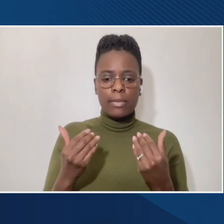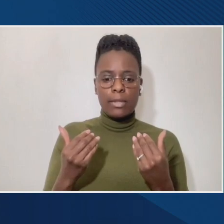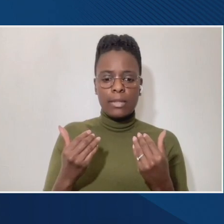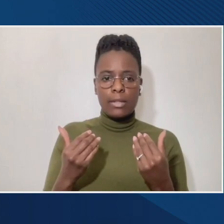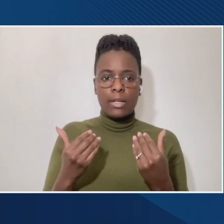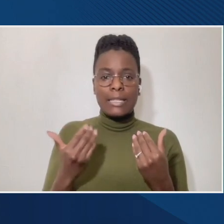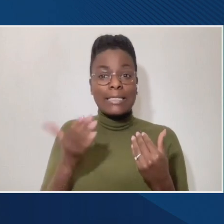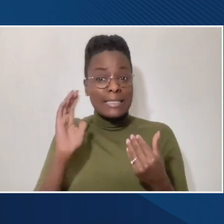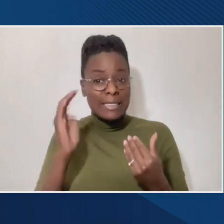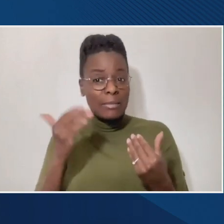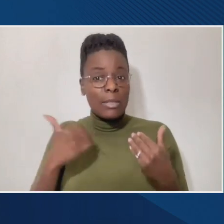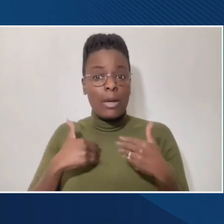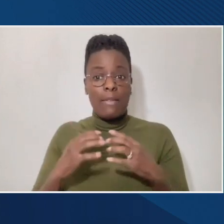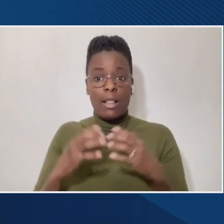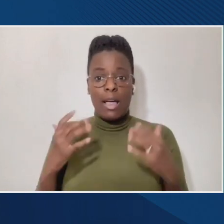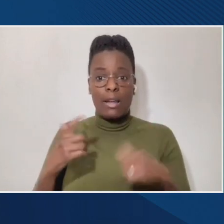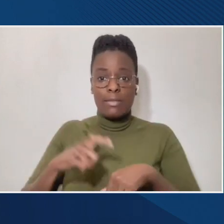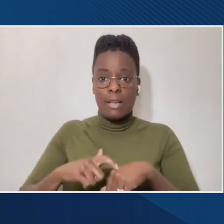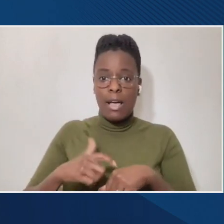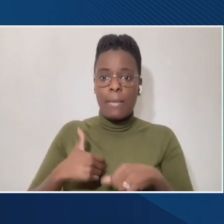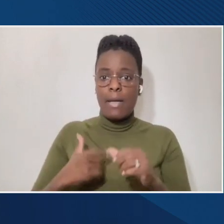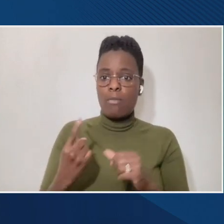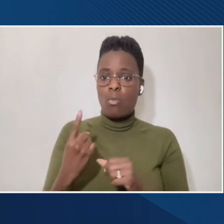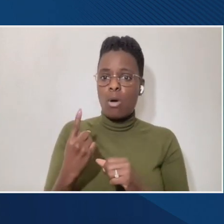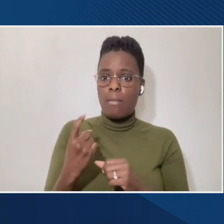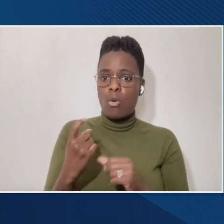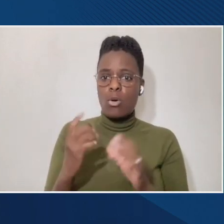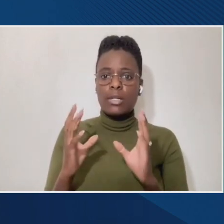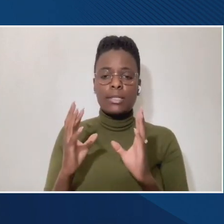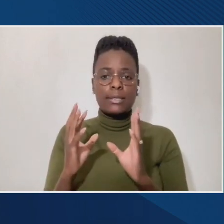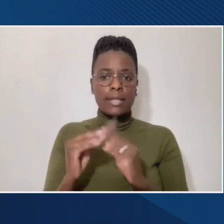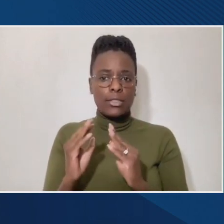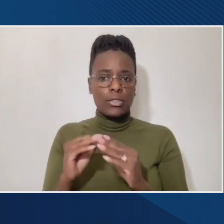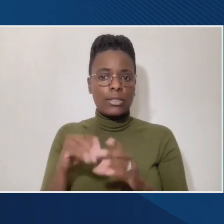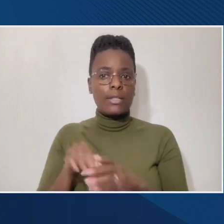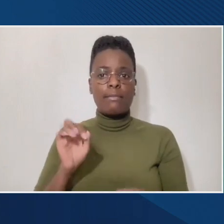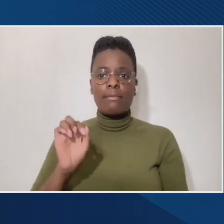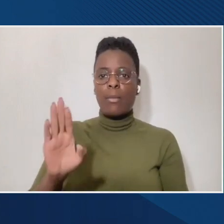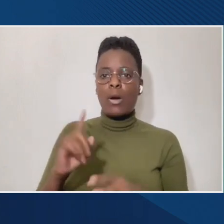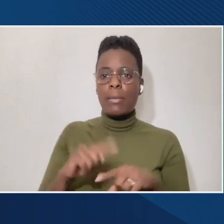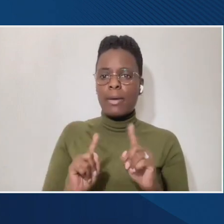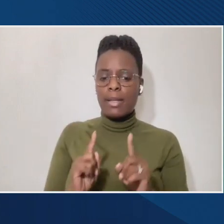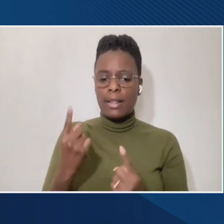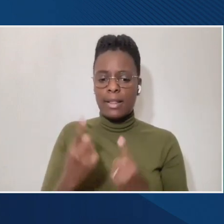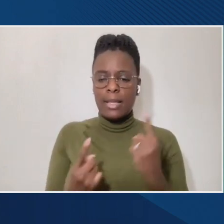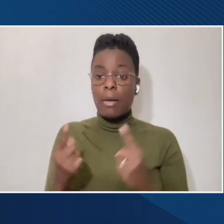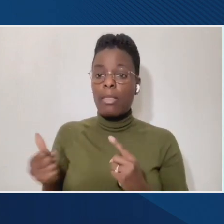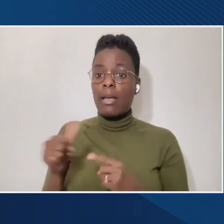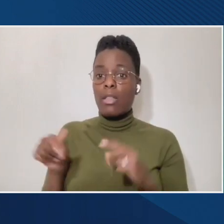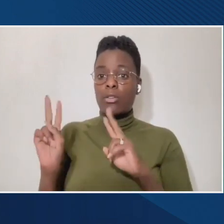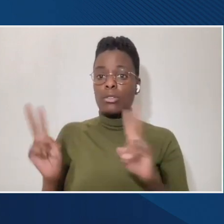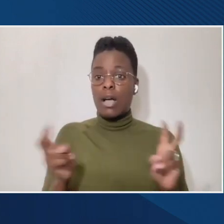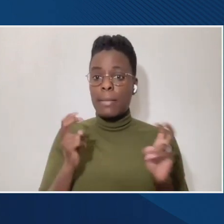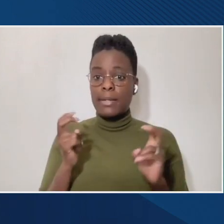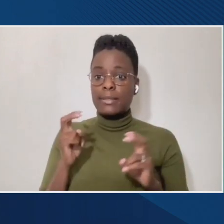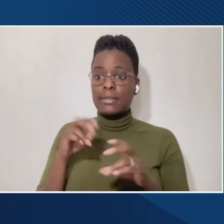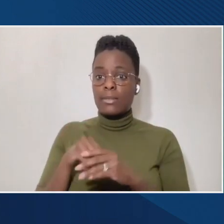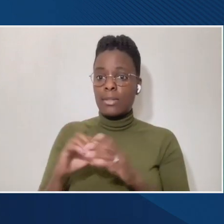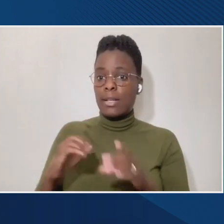of, rationale for why that we're doing that. So, and a lot of times